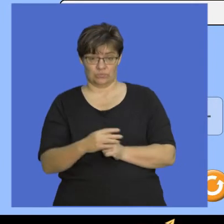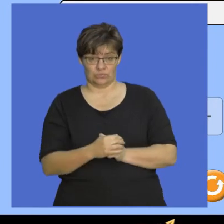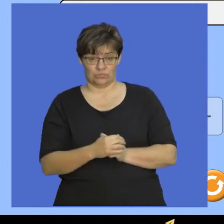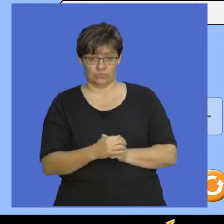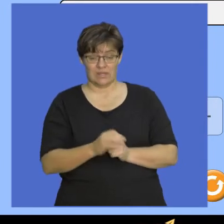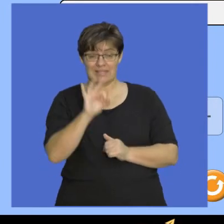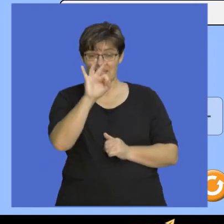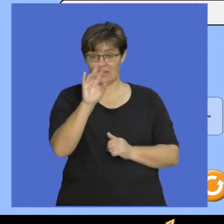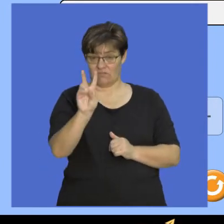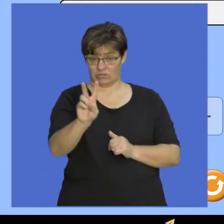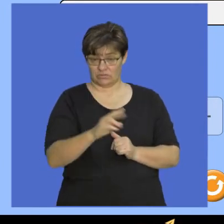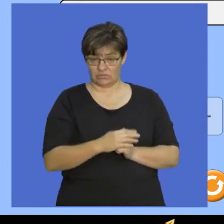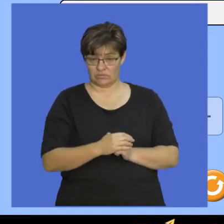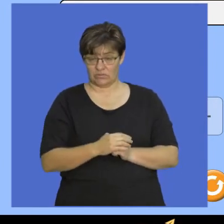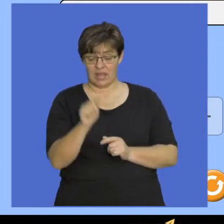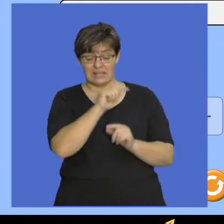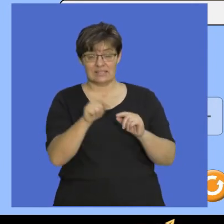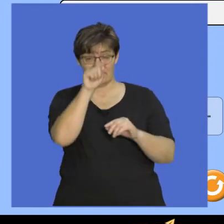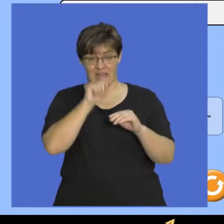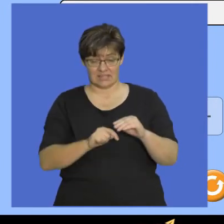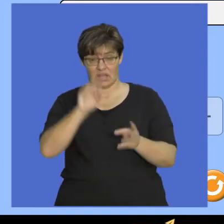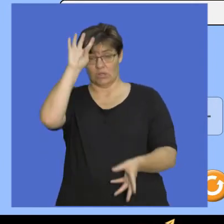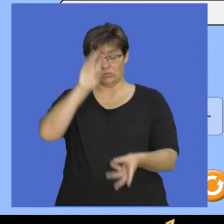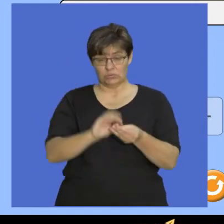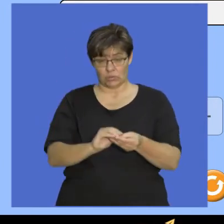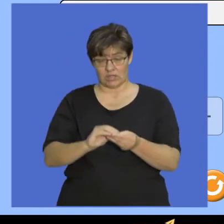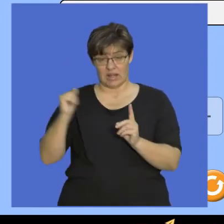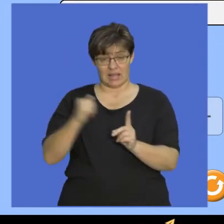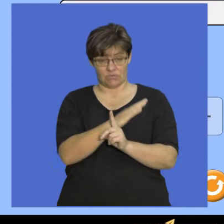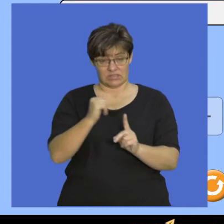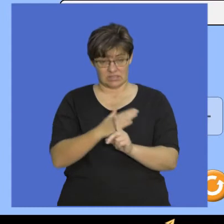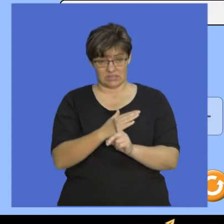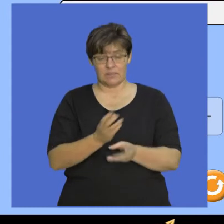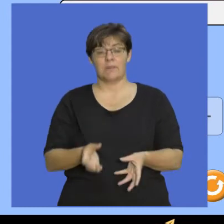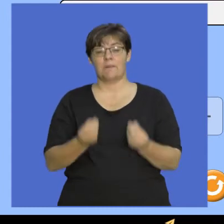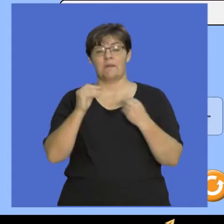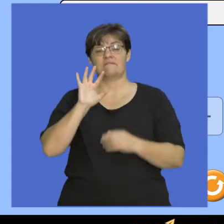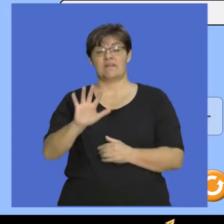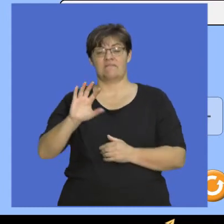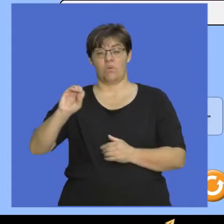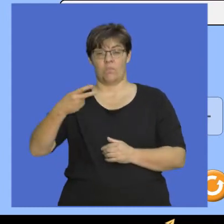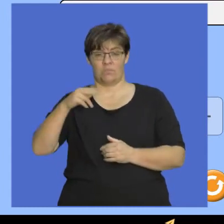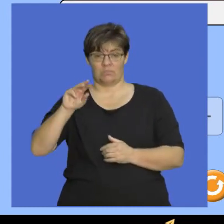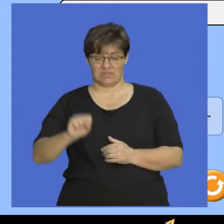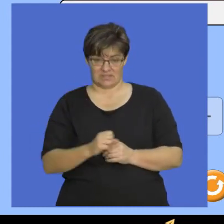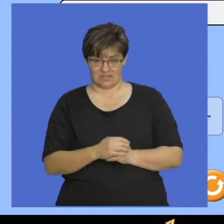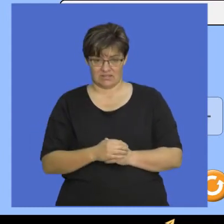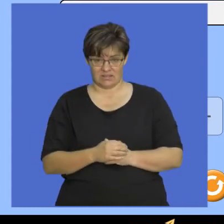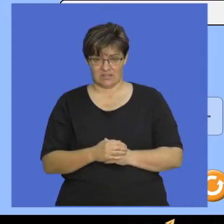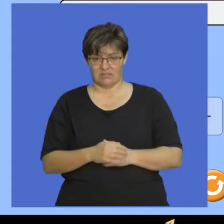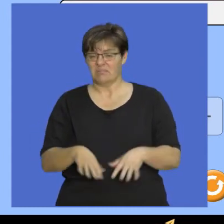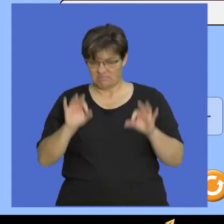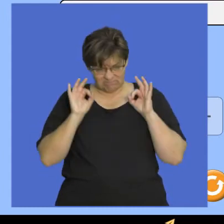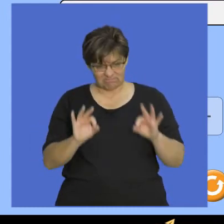the voltage across R2, which is 3 volts, divided by the total current, this will give us 5 ohms,